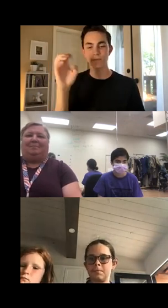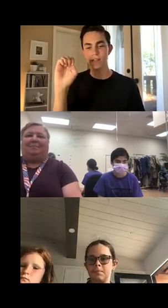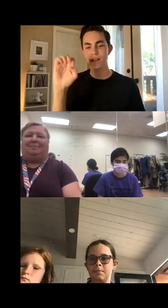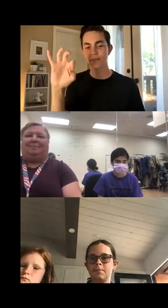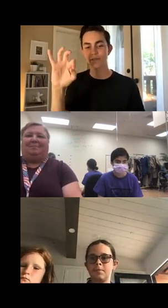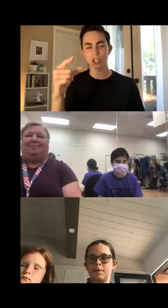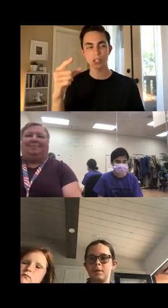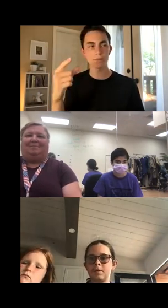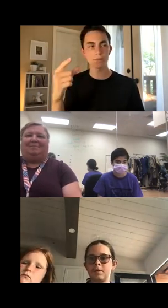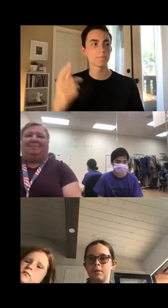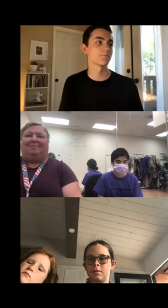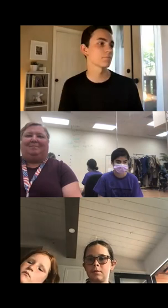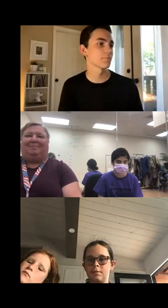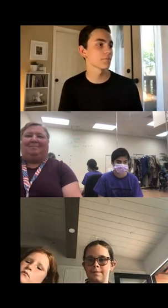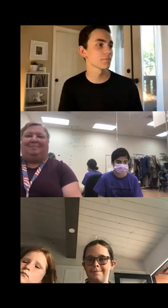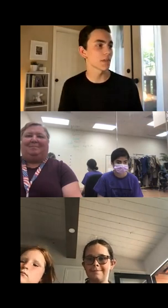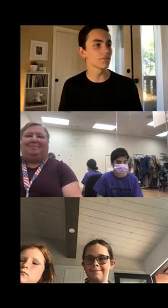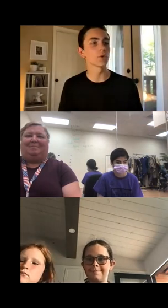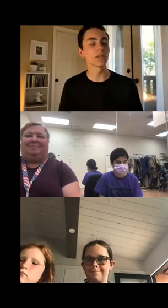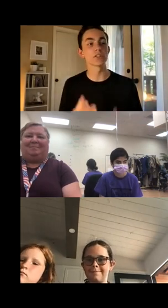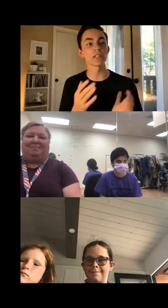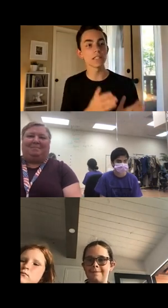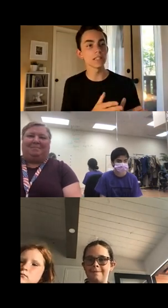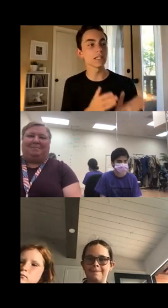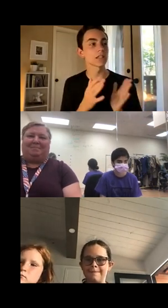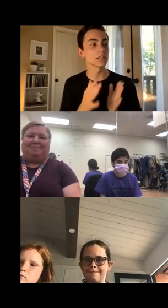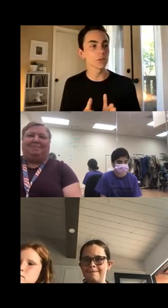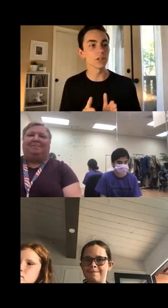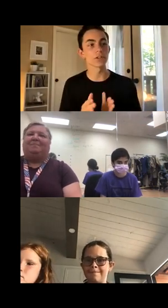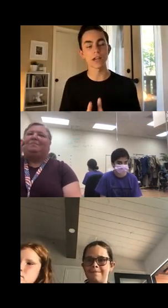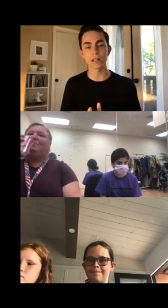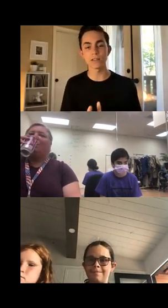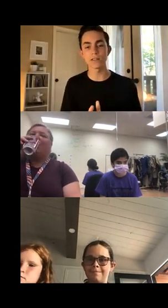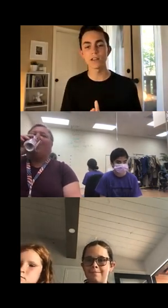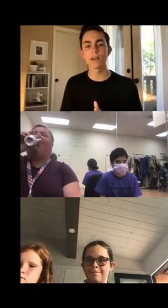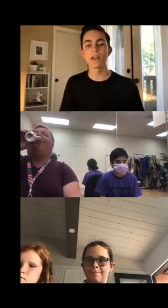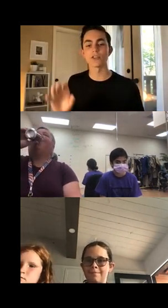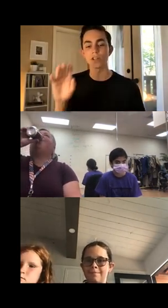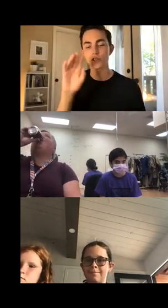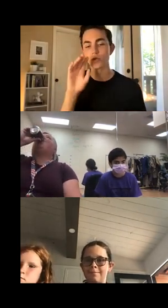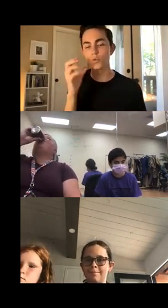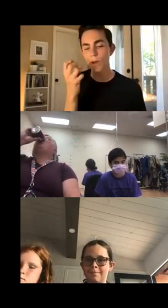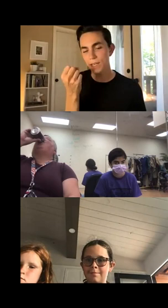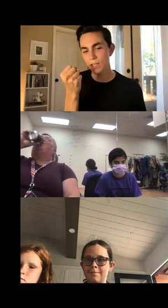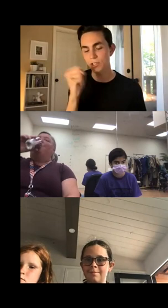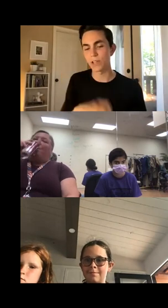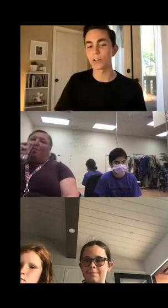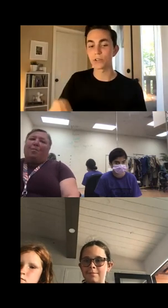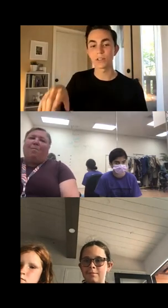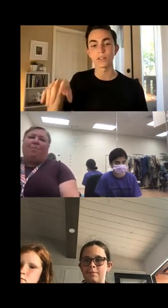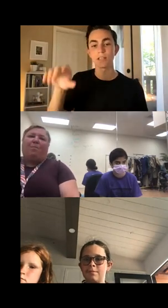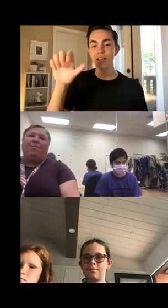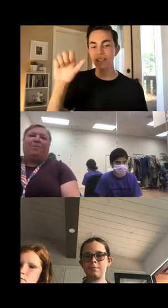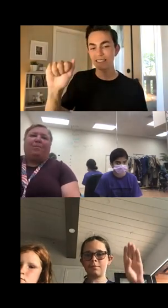C, E, F, G. Okay, form letters cleanly and clearly on your hand, and try not to grip each